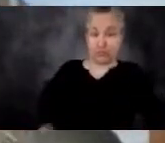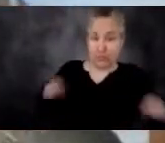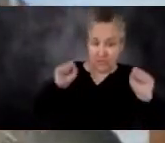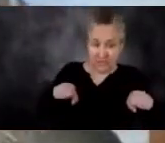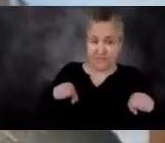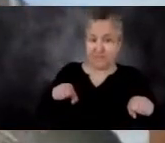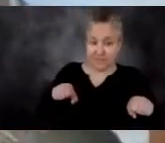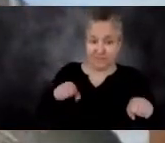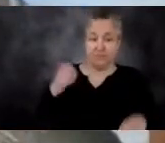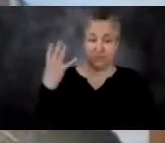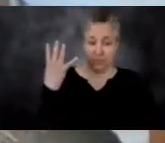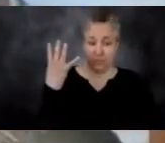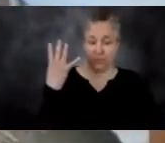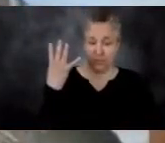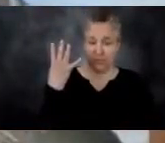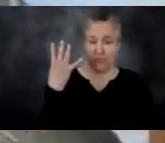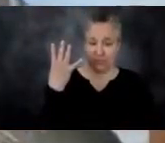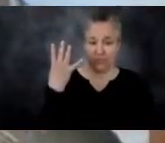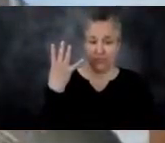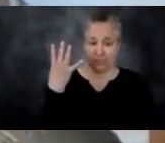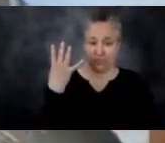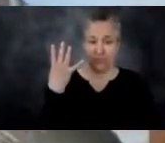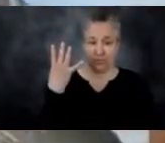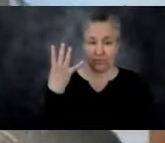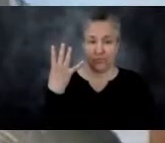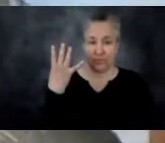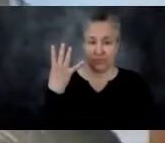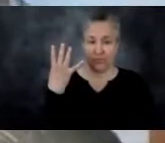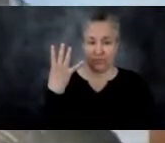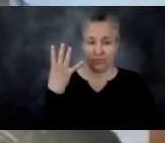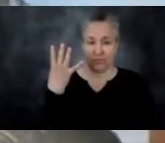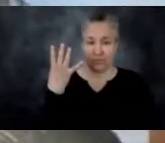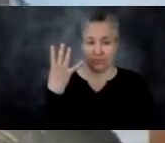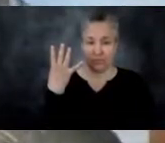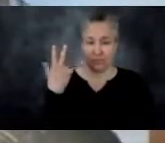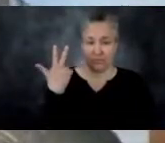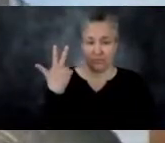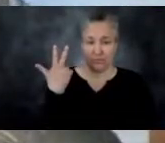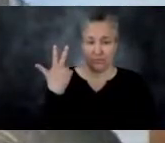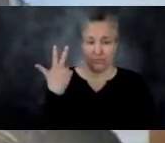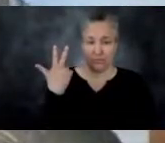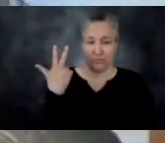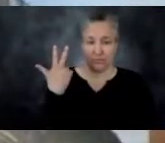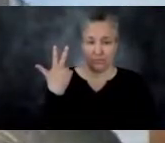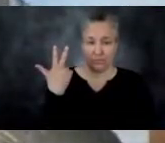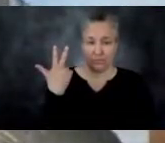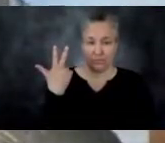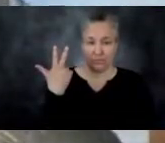Here's four. And three,